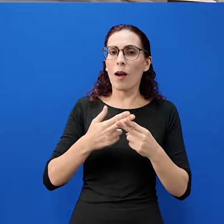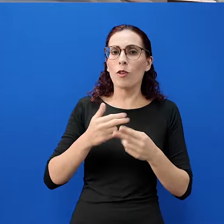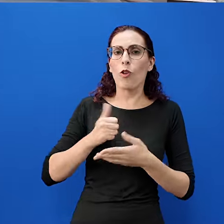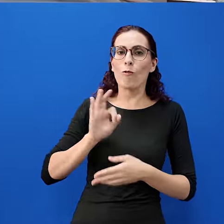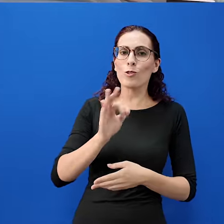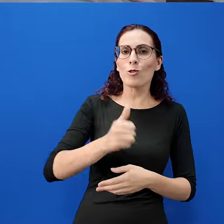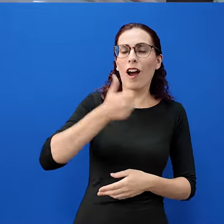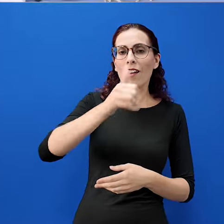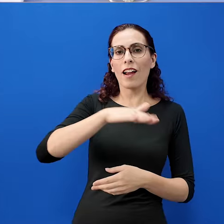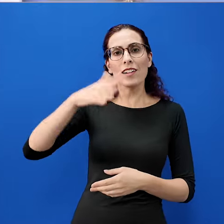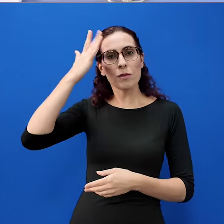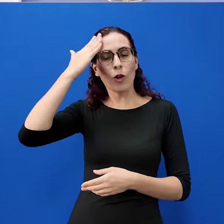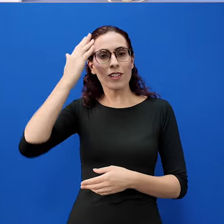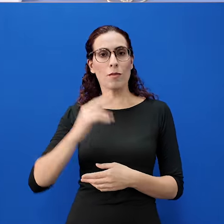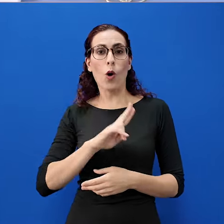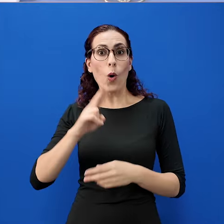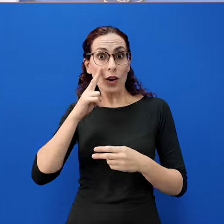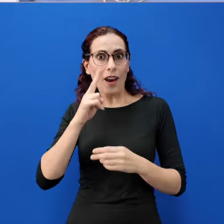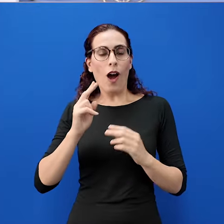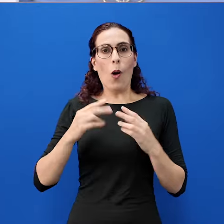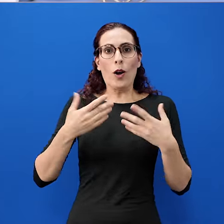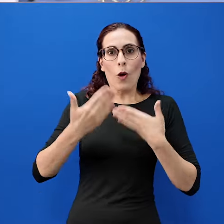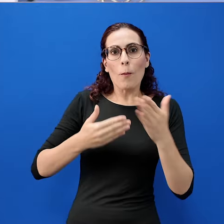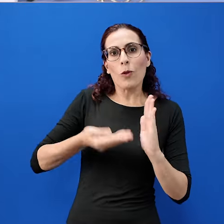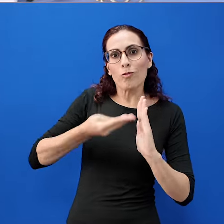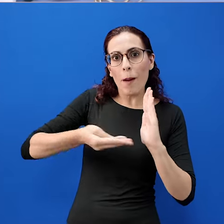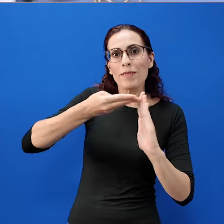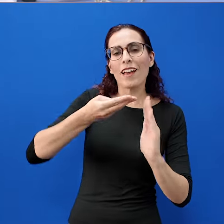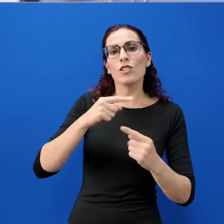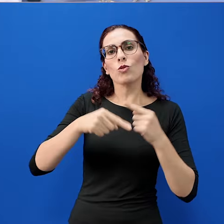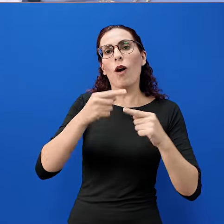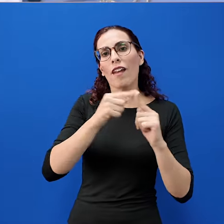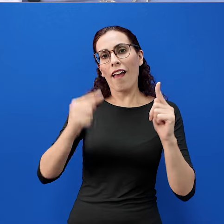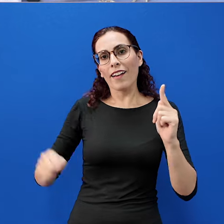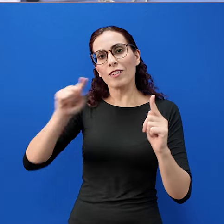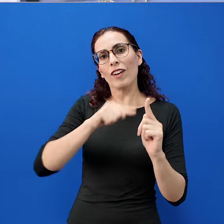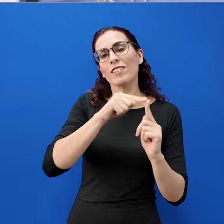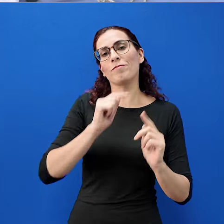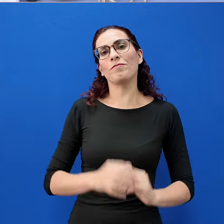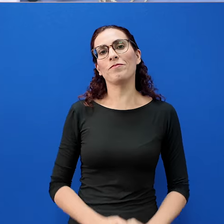future for autistic people, and we look forward to keeping you updated with the progress of Activate.